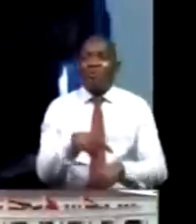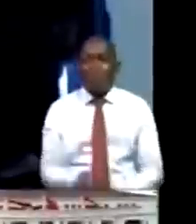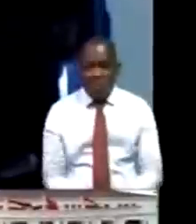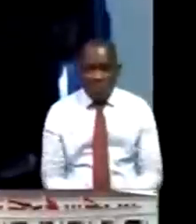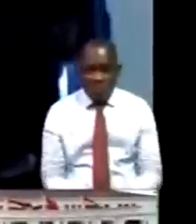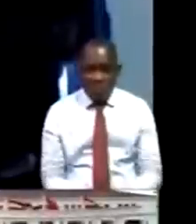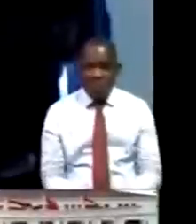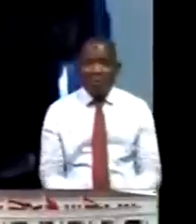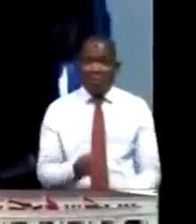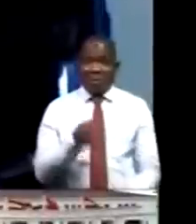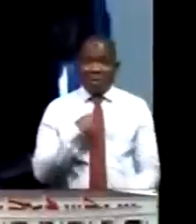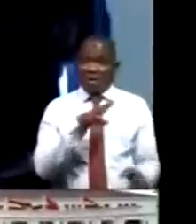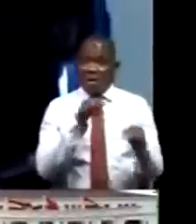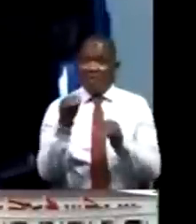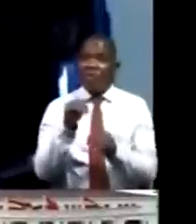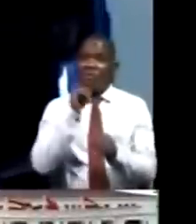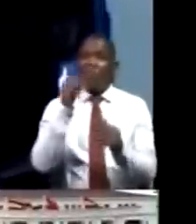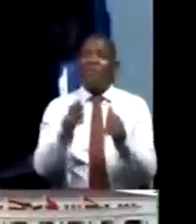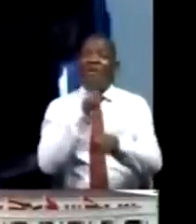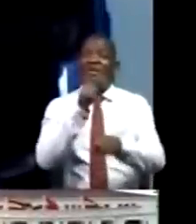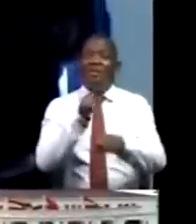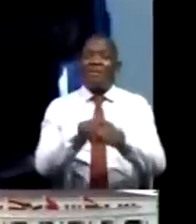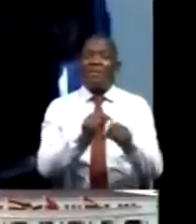It is not the first time.